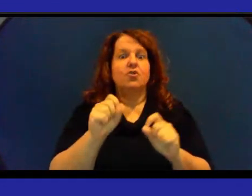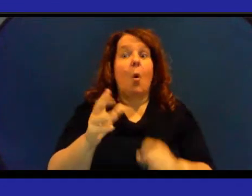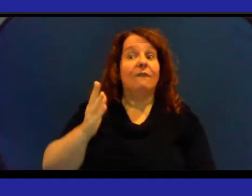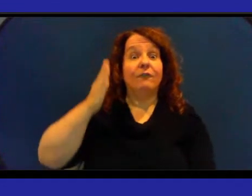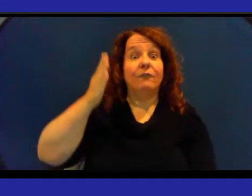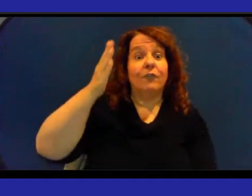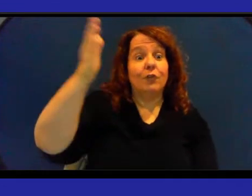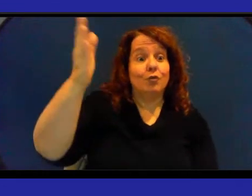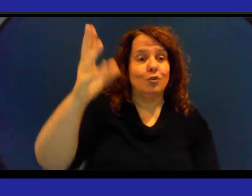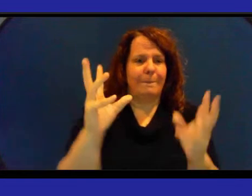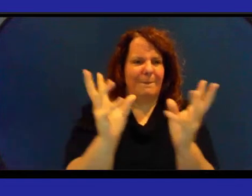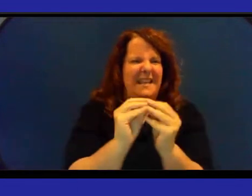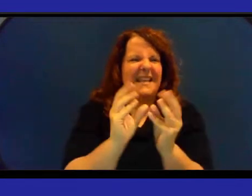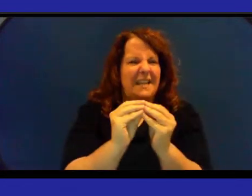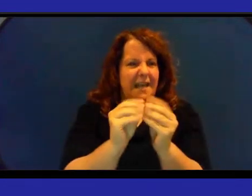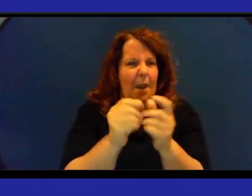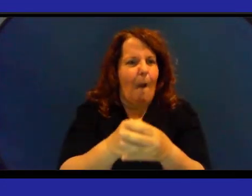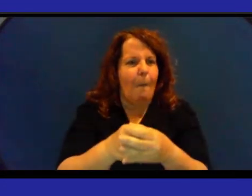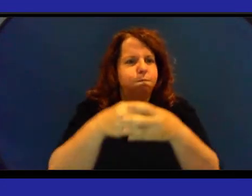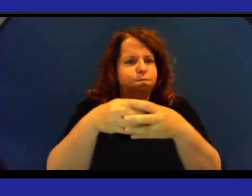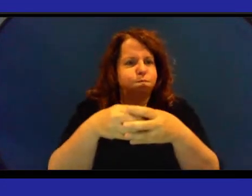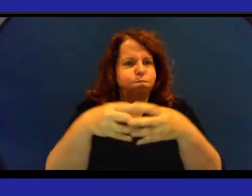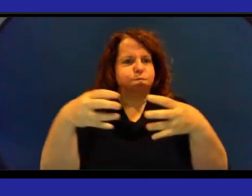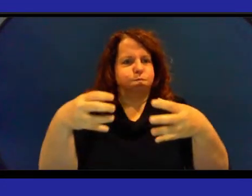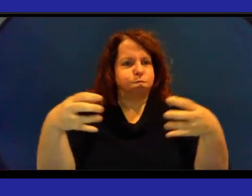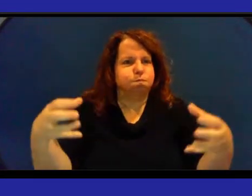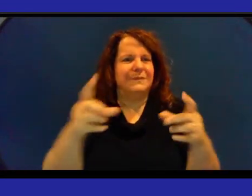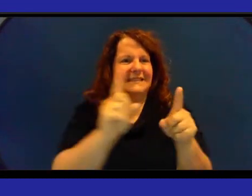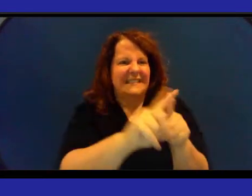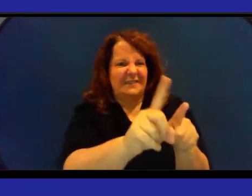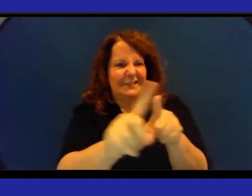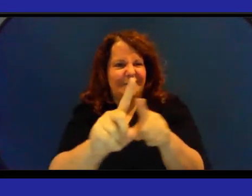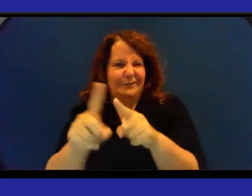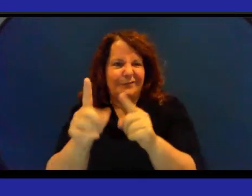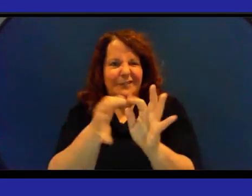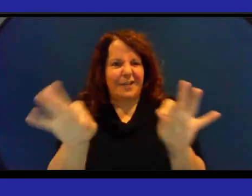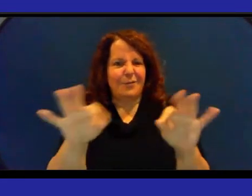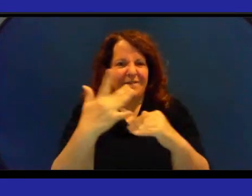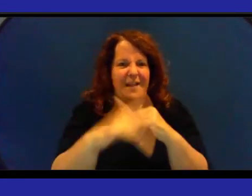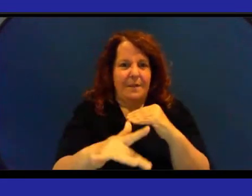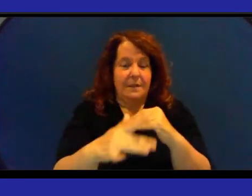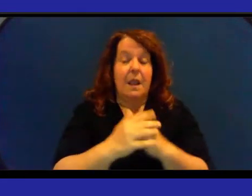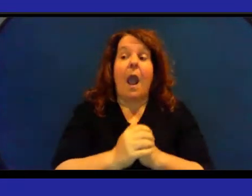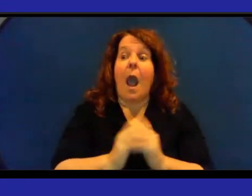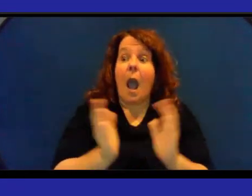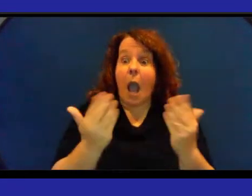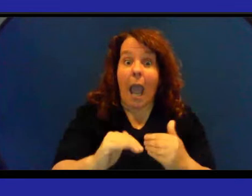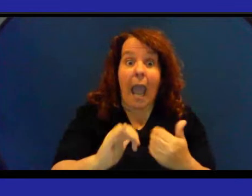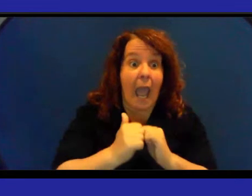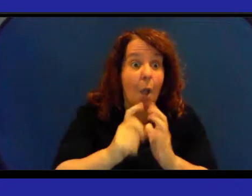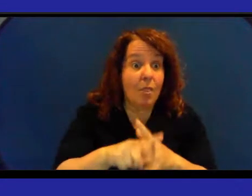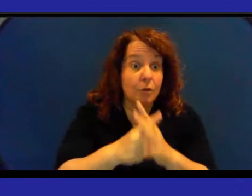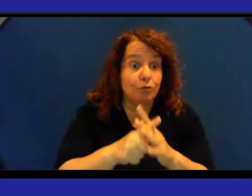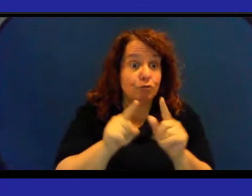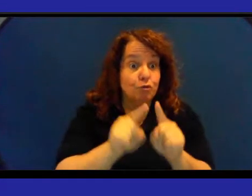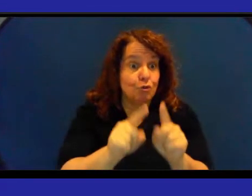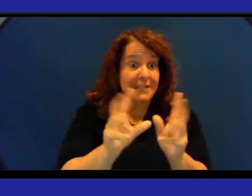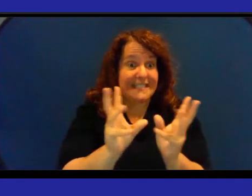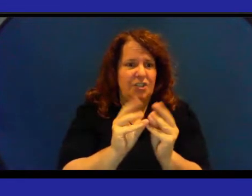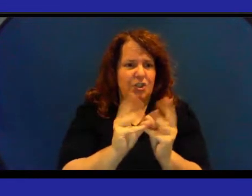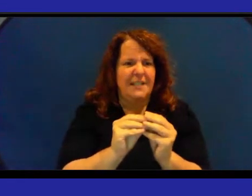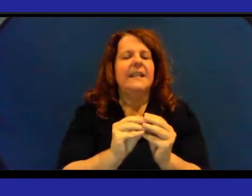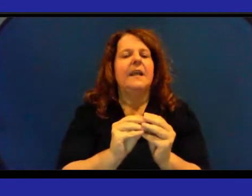sessions, we'll be able to expand the number of languages available. In terms of how they're actually being executed during the session, the individual